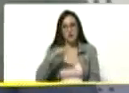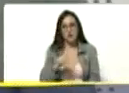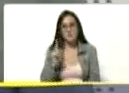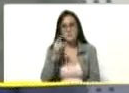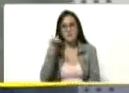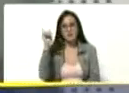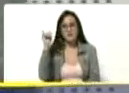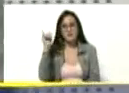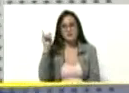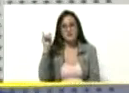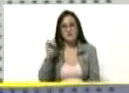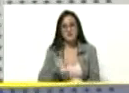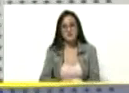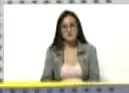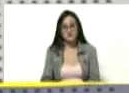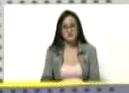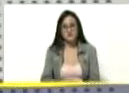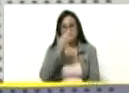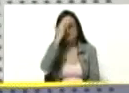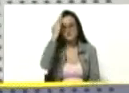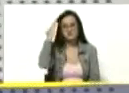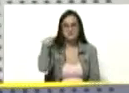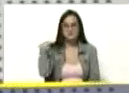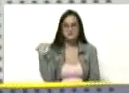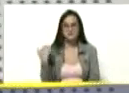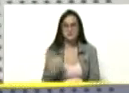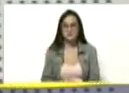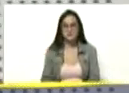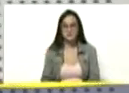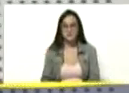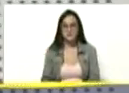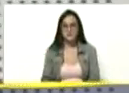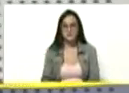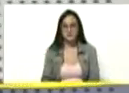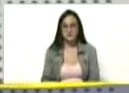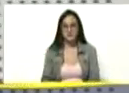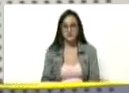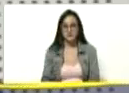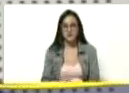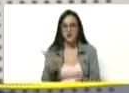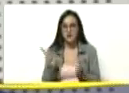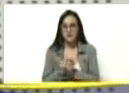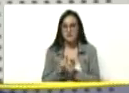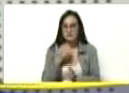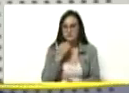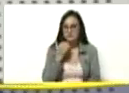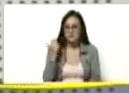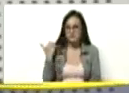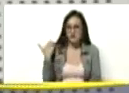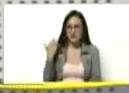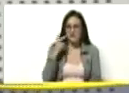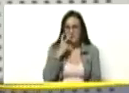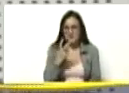vez. Coming soon after the visit to Grenada. A poco de haberse producido la visita a